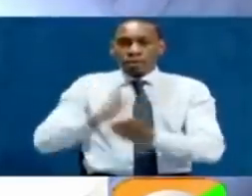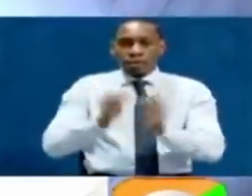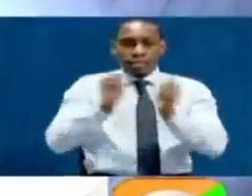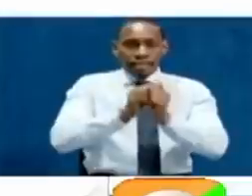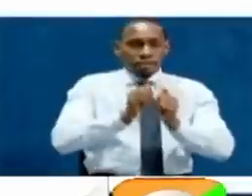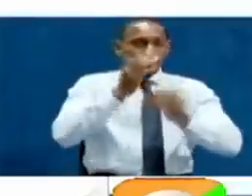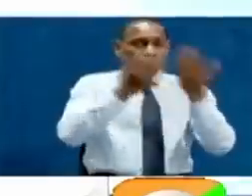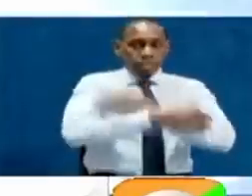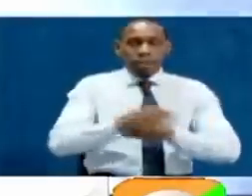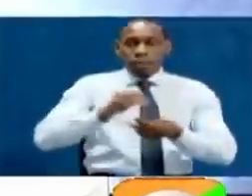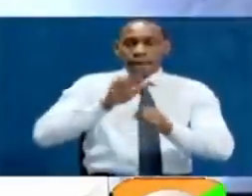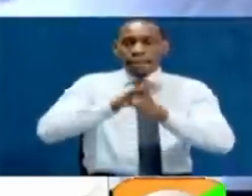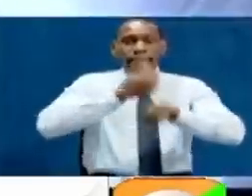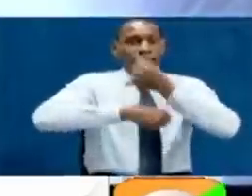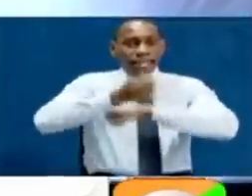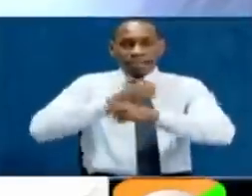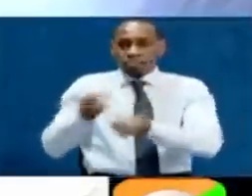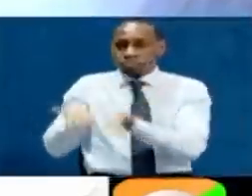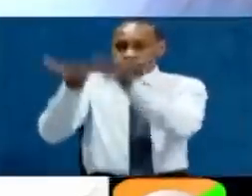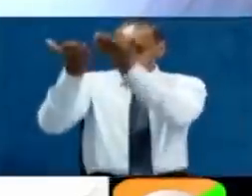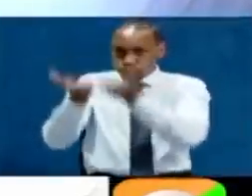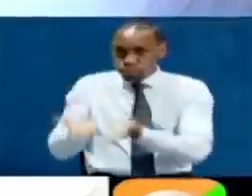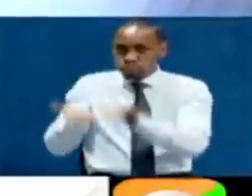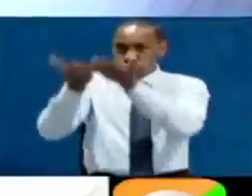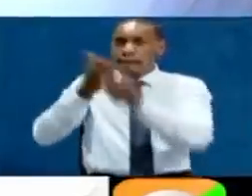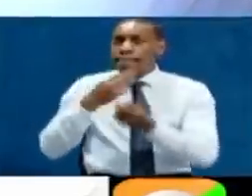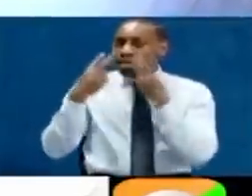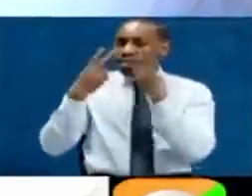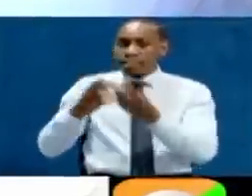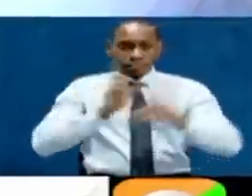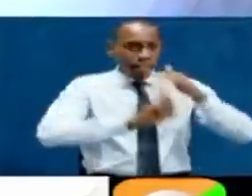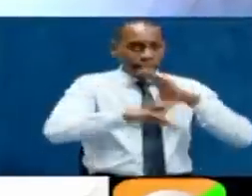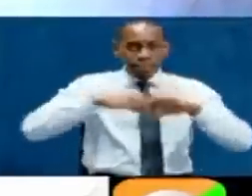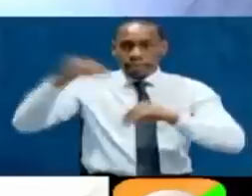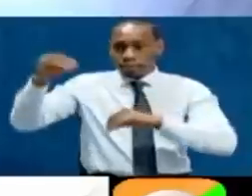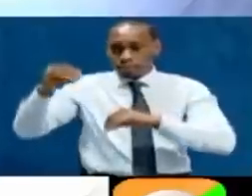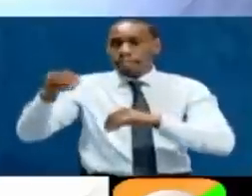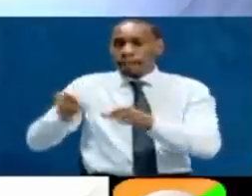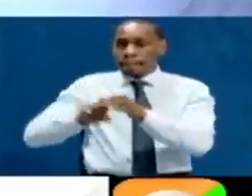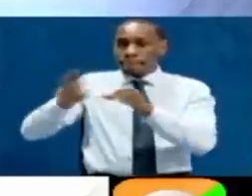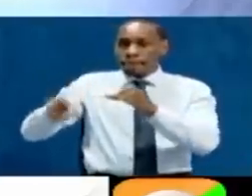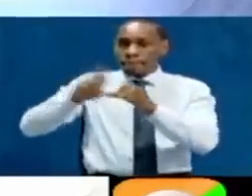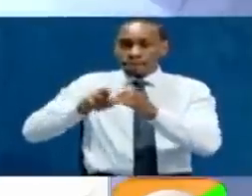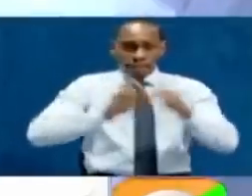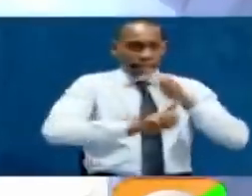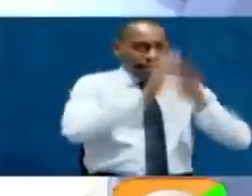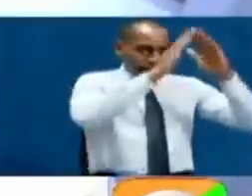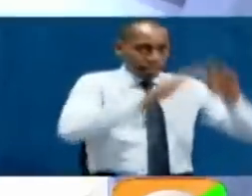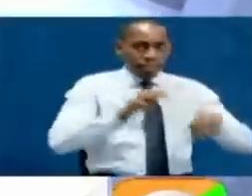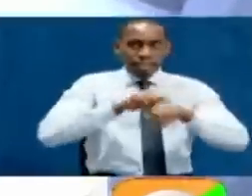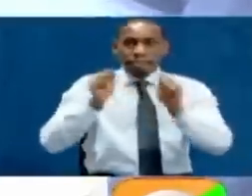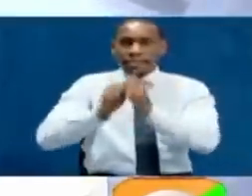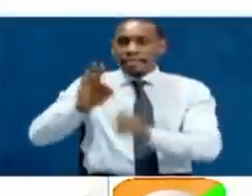10:28 p.m., more activities around the lift area, as men can be seen walking in and out of the lift, and head to the apartment.